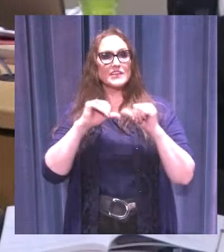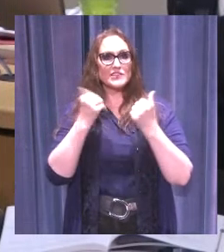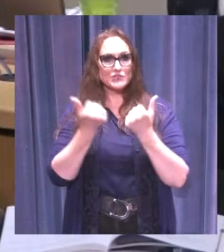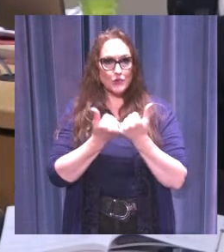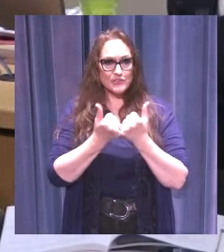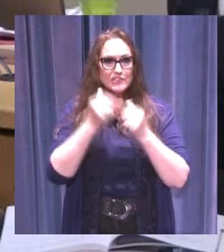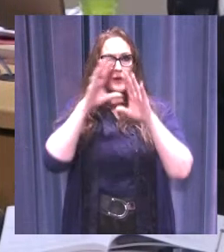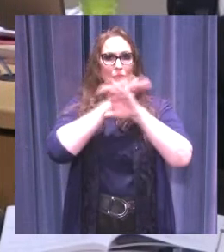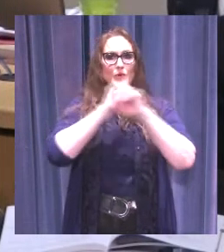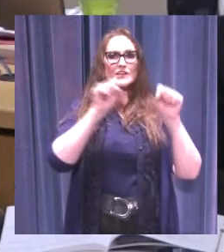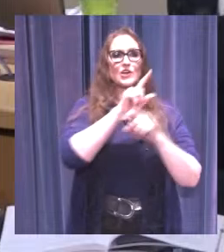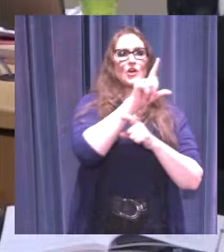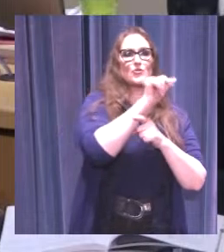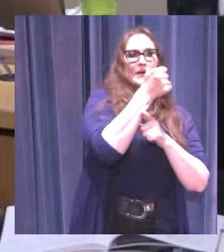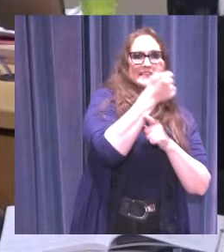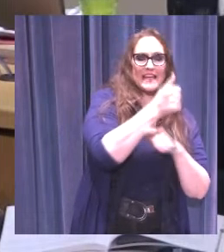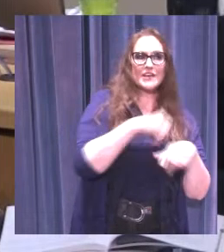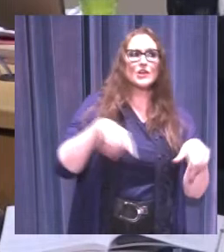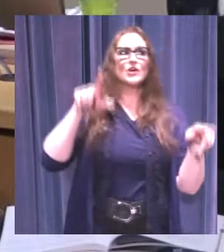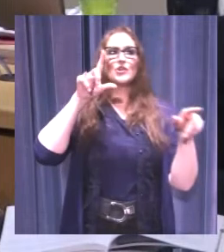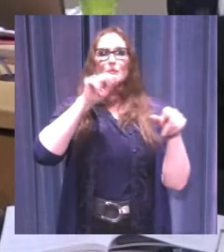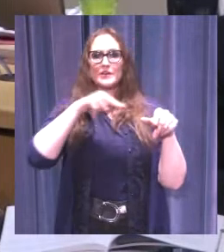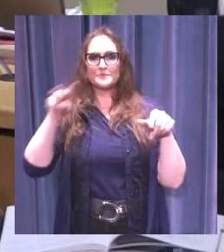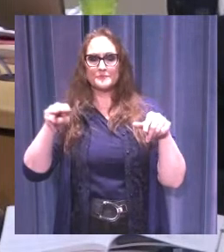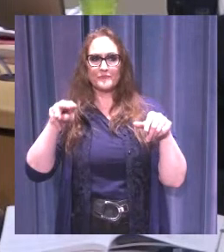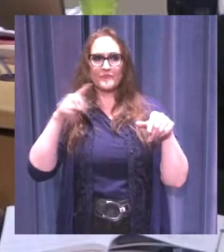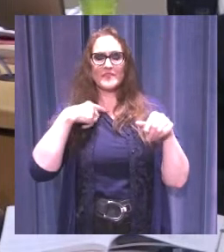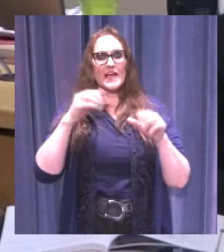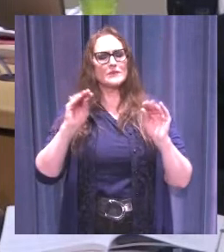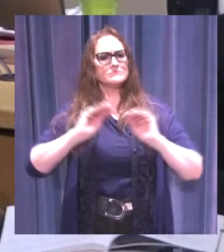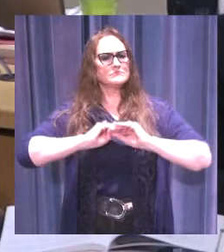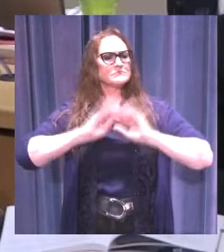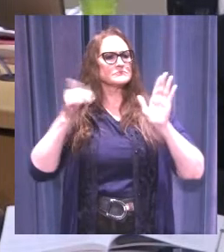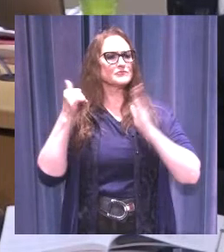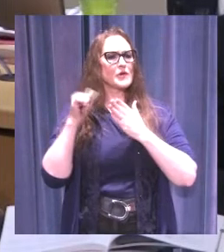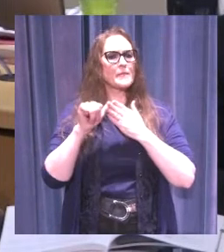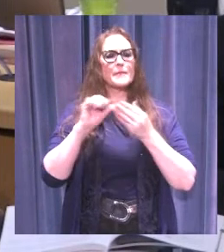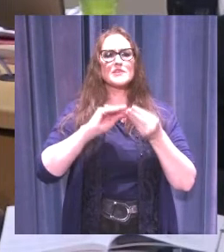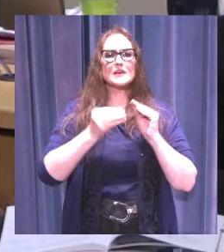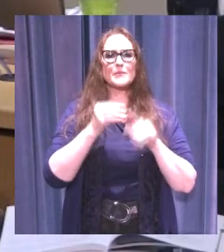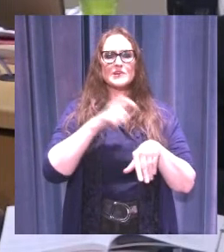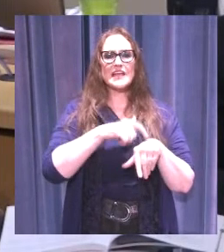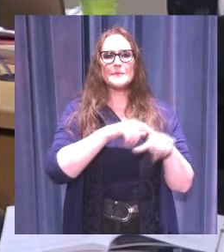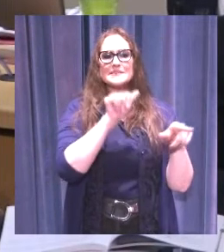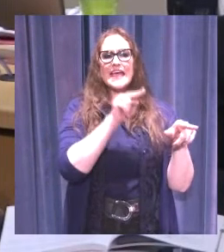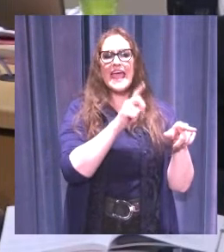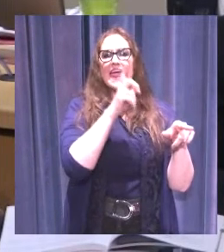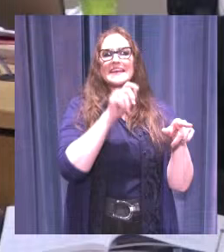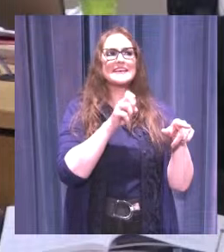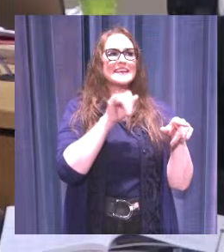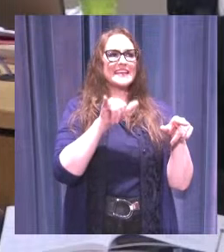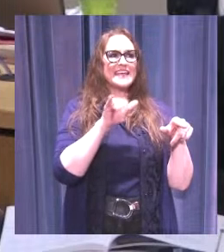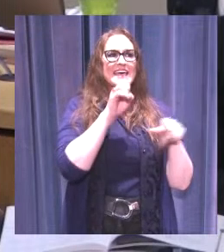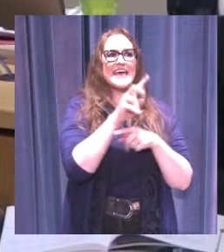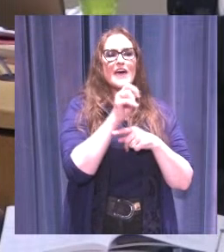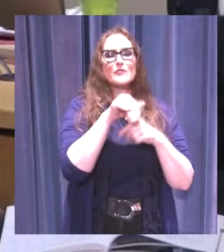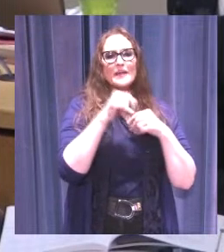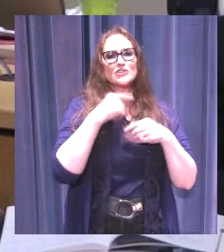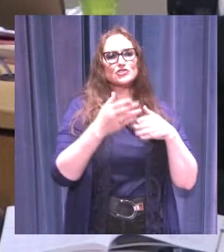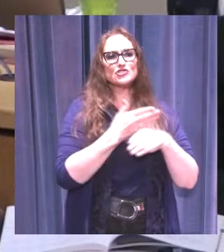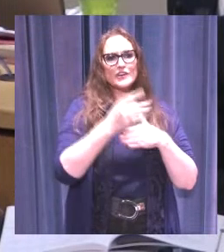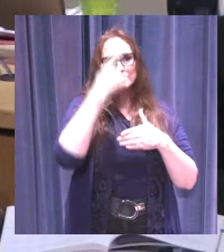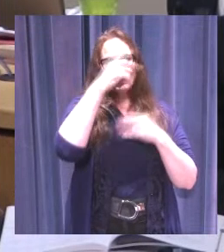from 2010 to 2022, I vividly remember the number of times Andy Everman shared his thoughts with me about the